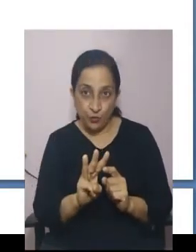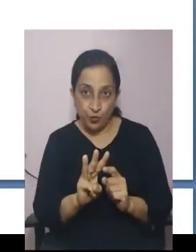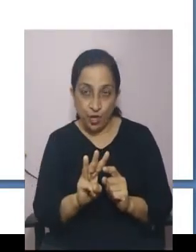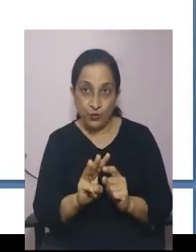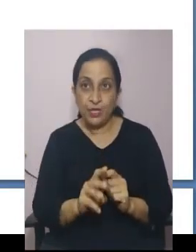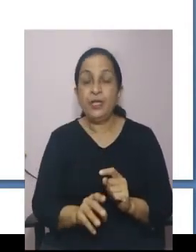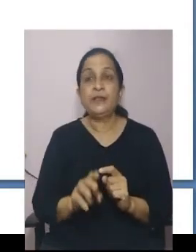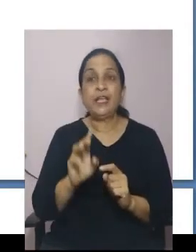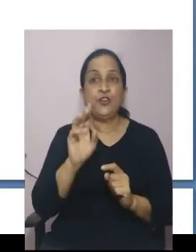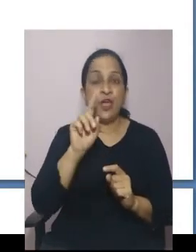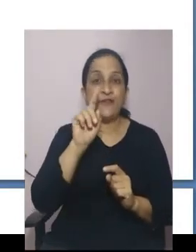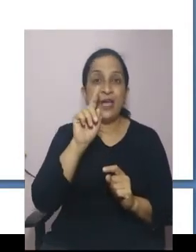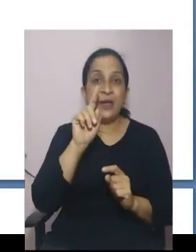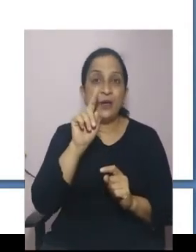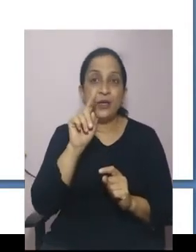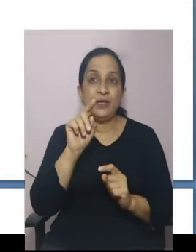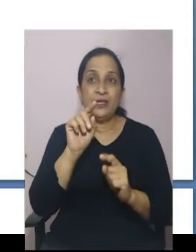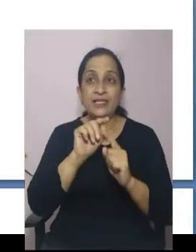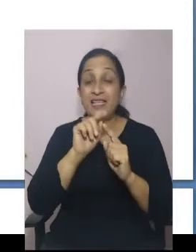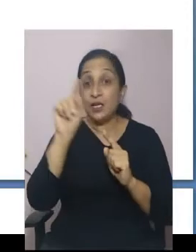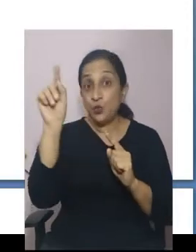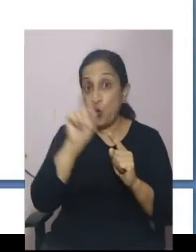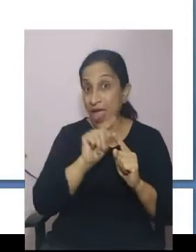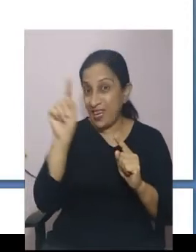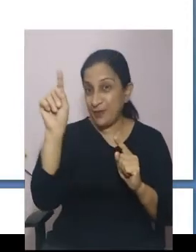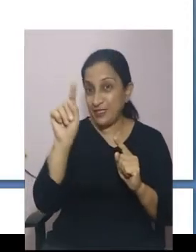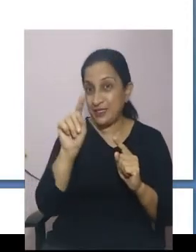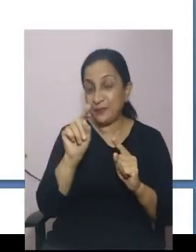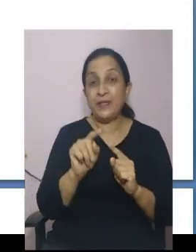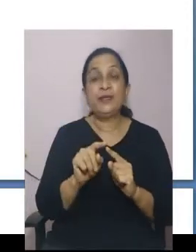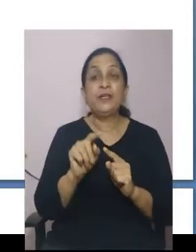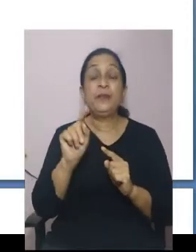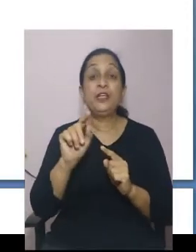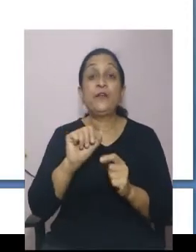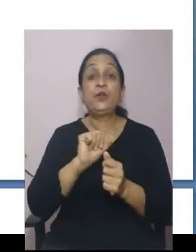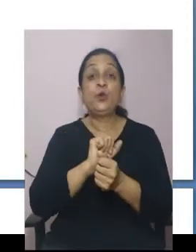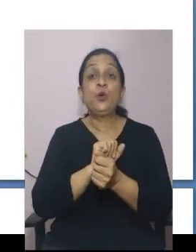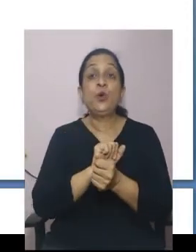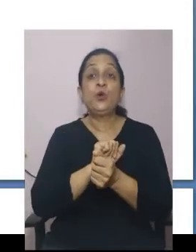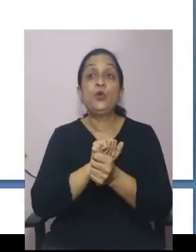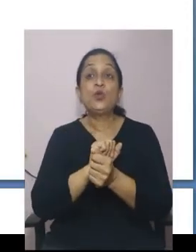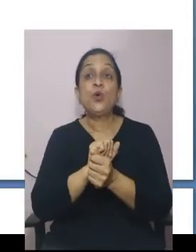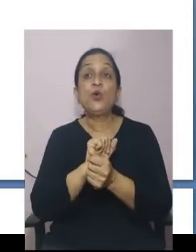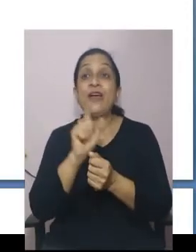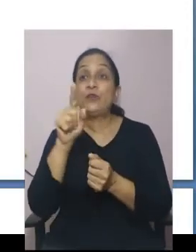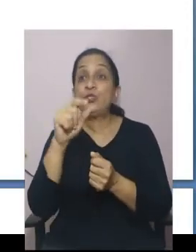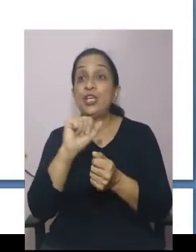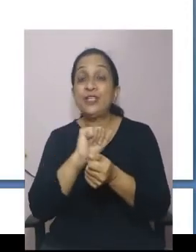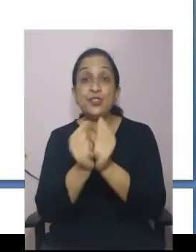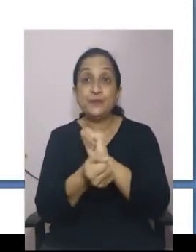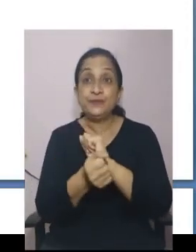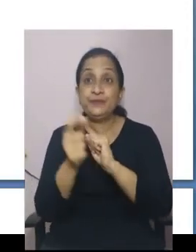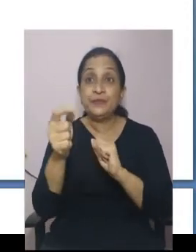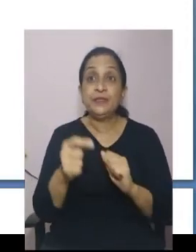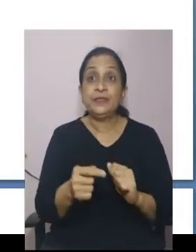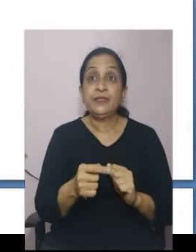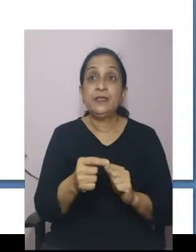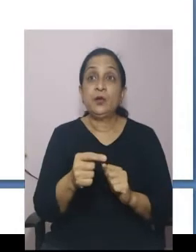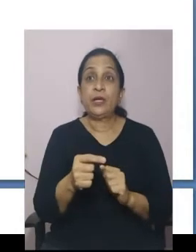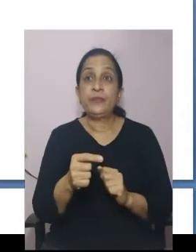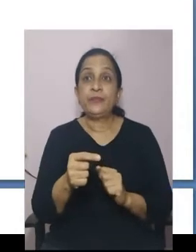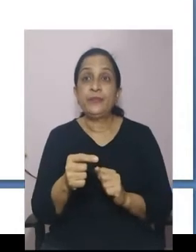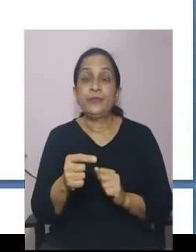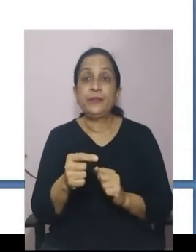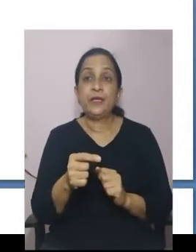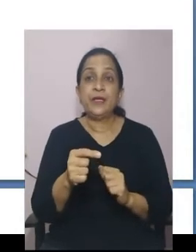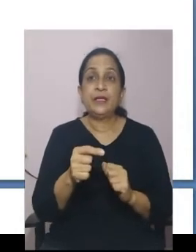has come down here, and these two elements, the sign is changed. Minus 3 becomes plus,